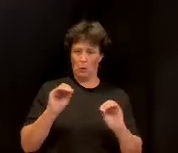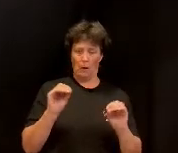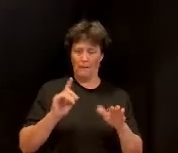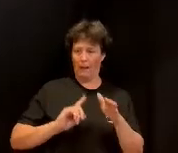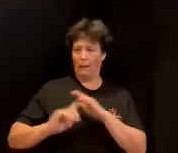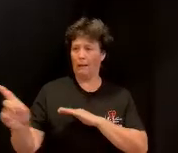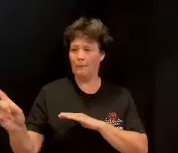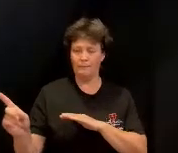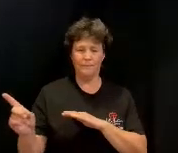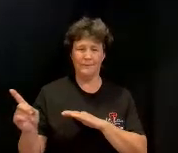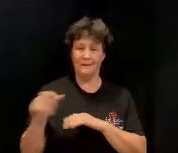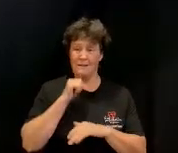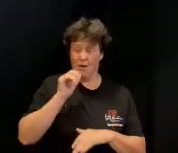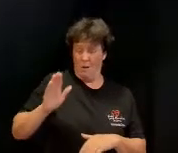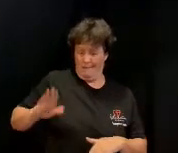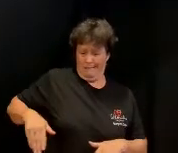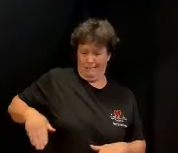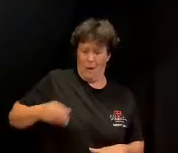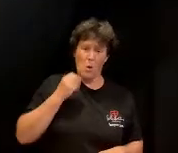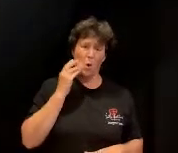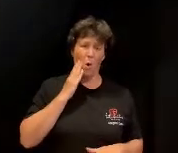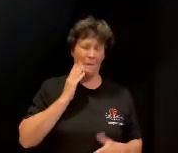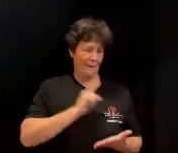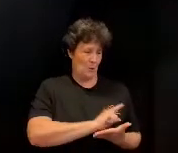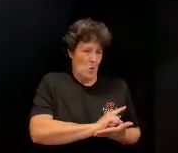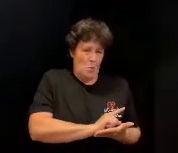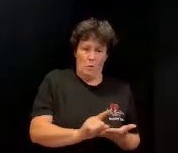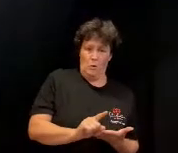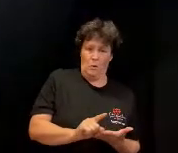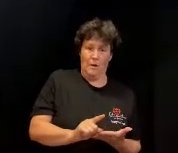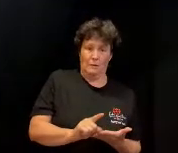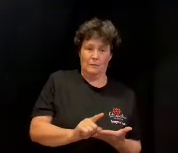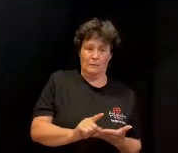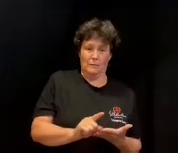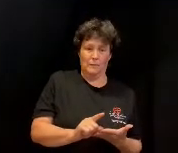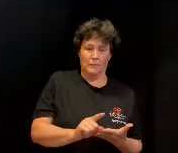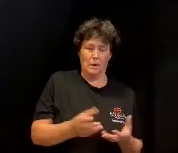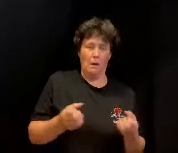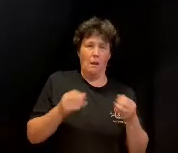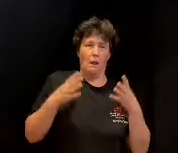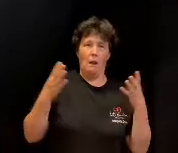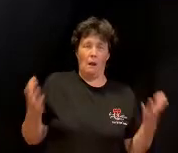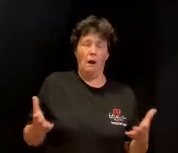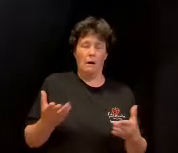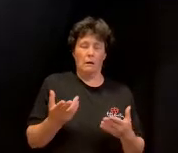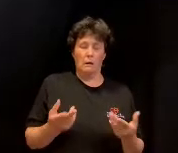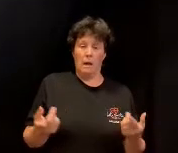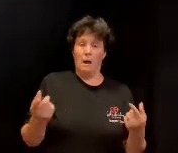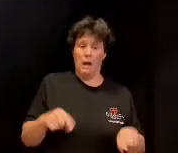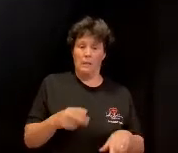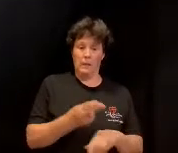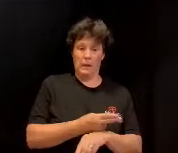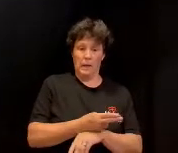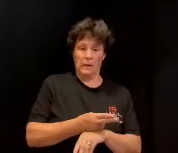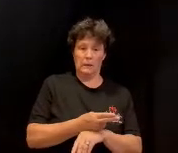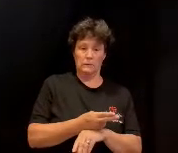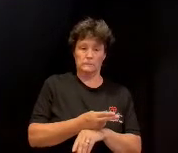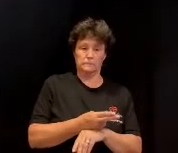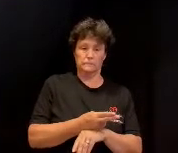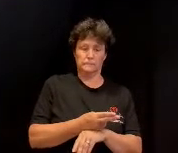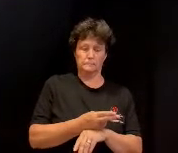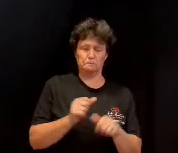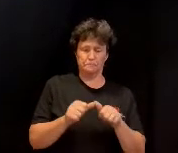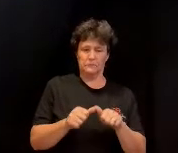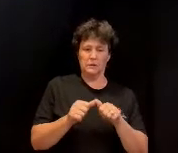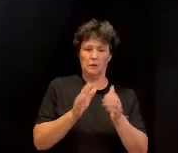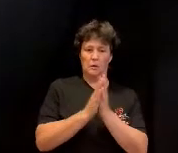He hasn't been home, I think she said, in a week. So a lot going on in Haiti. So let's continue to pray